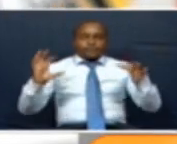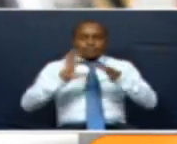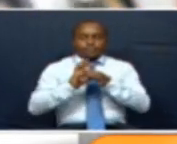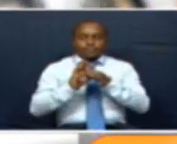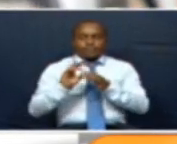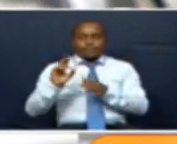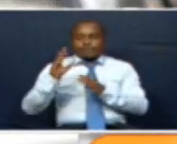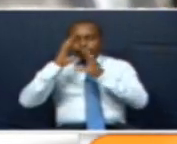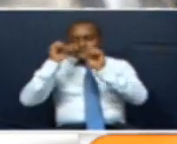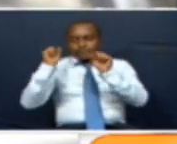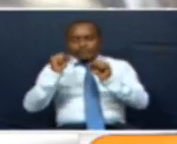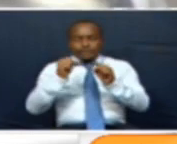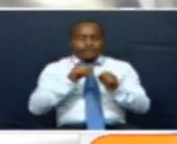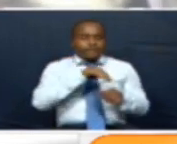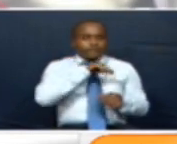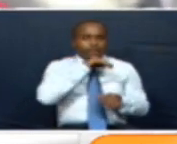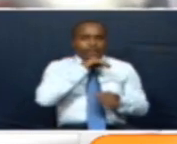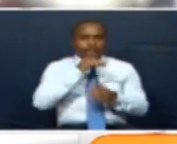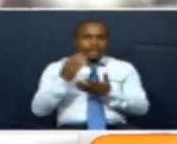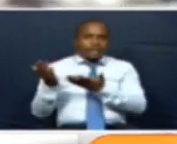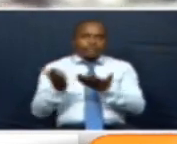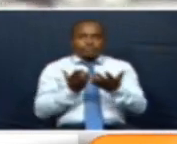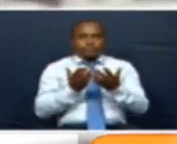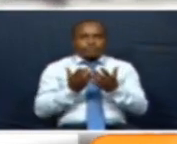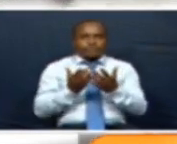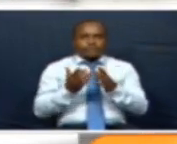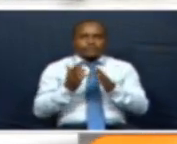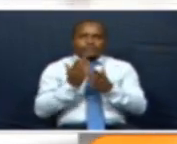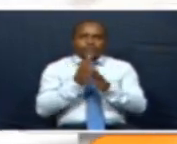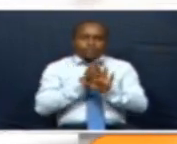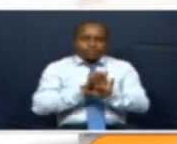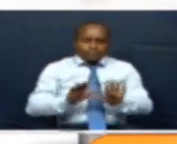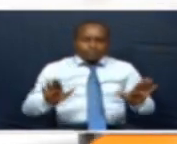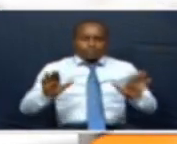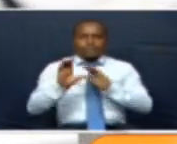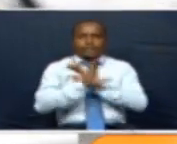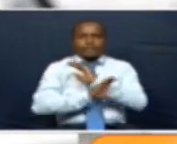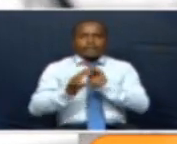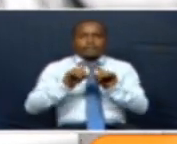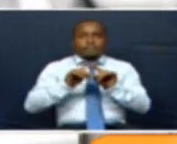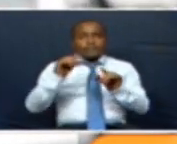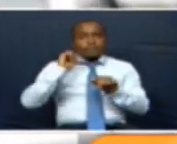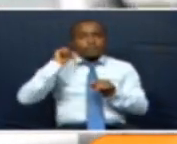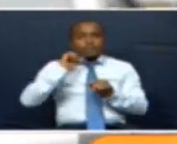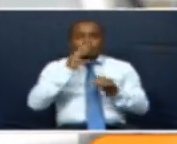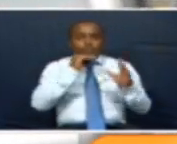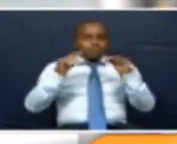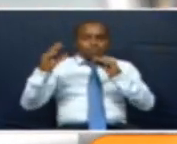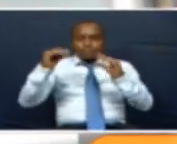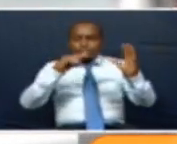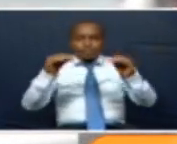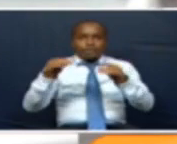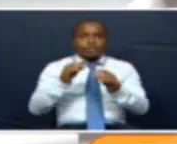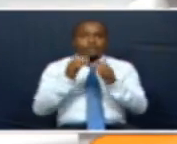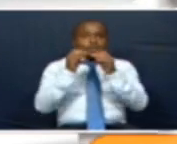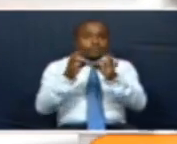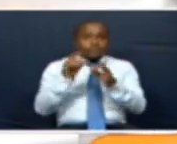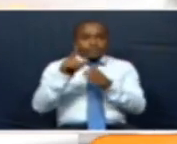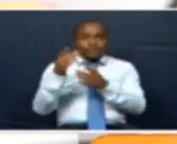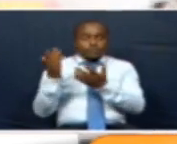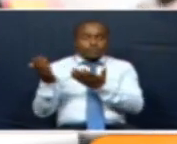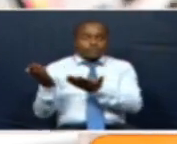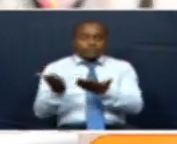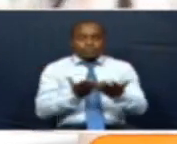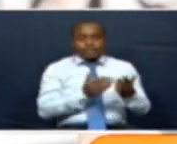the opposition leader has brought about a sense of stability in the country. But given the political murmurs that have followed it, as to whether this will bring a